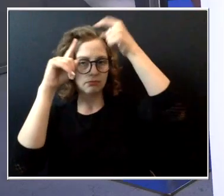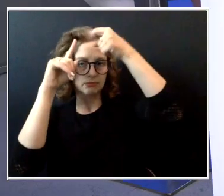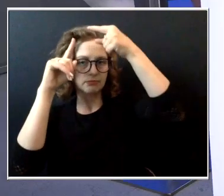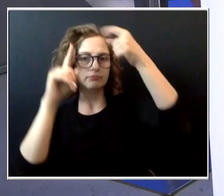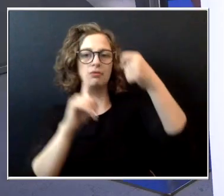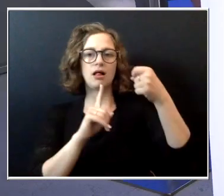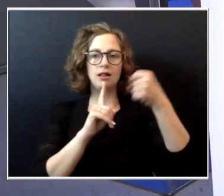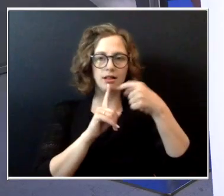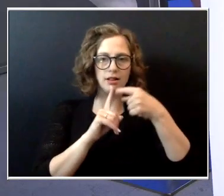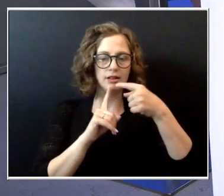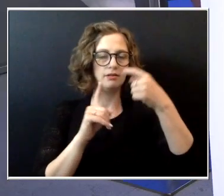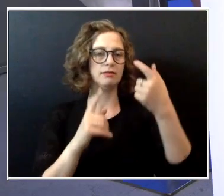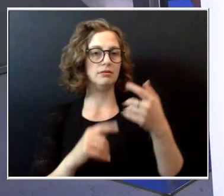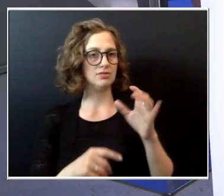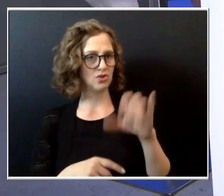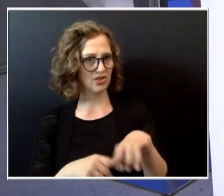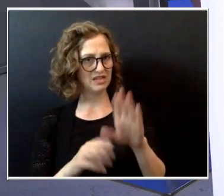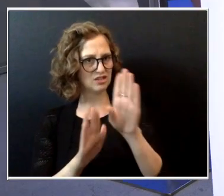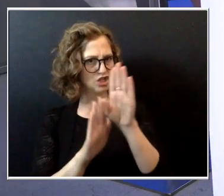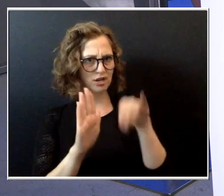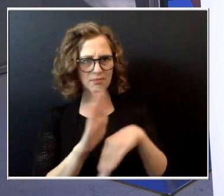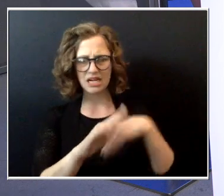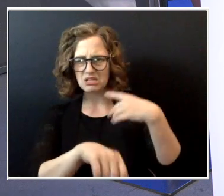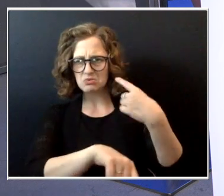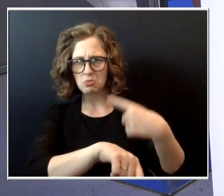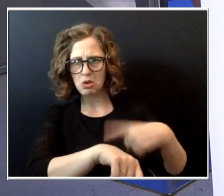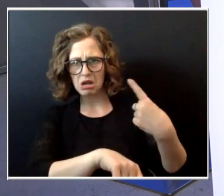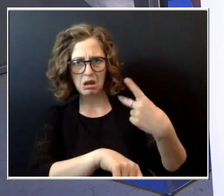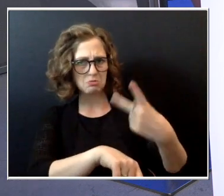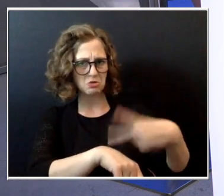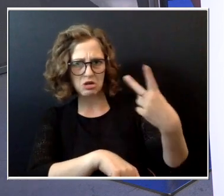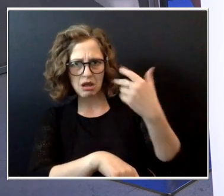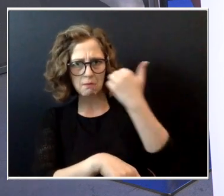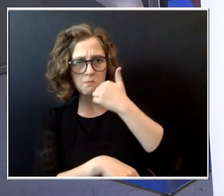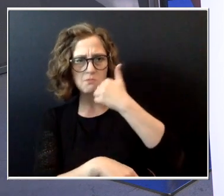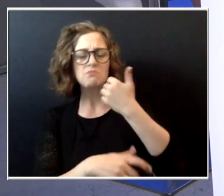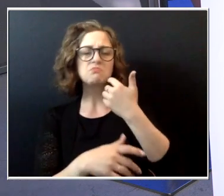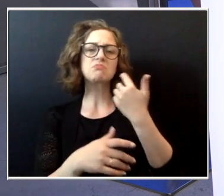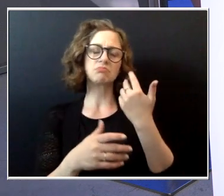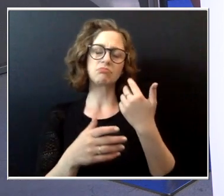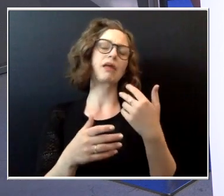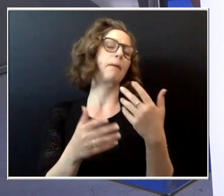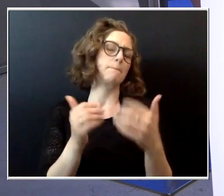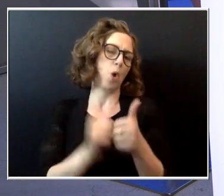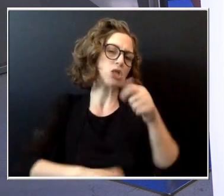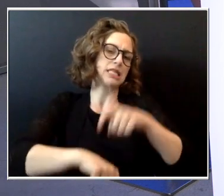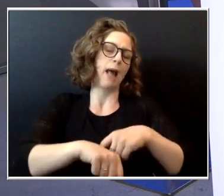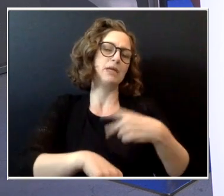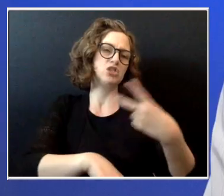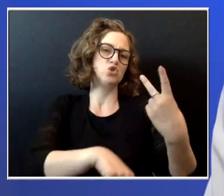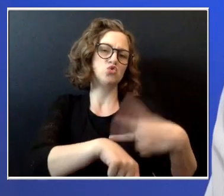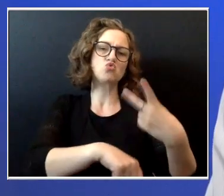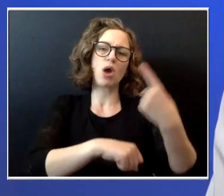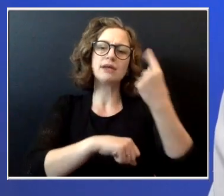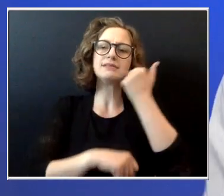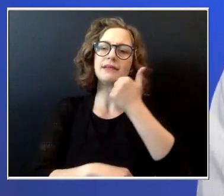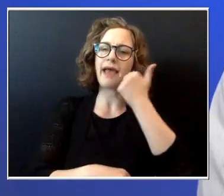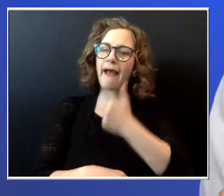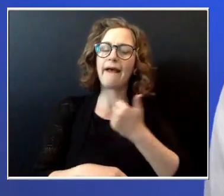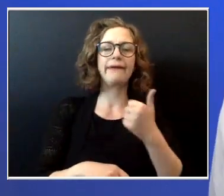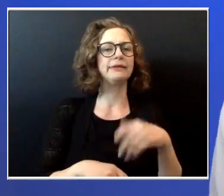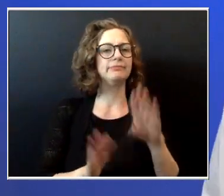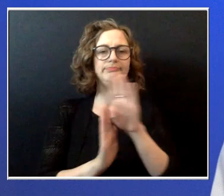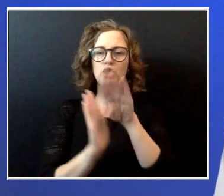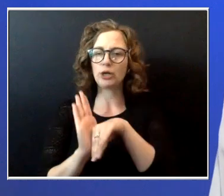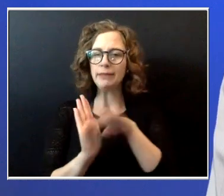said, once a day or twice a day or something like that? Yeah, for most patients, it's 2 30-minute sessions. And we see results, in